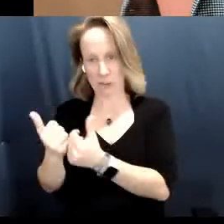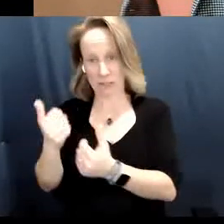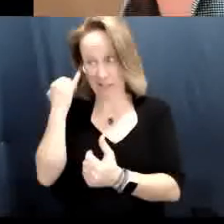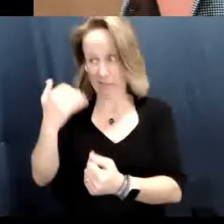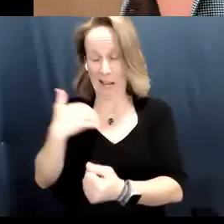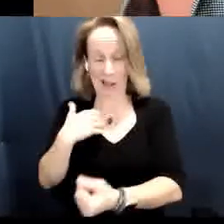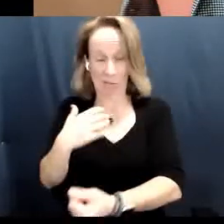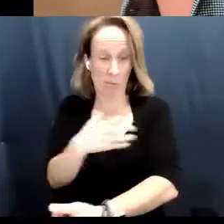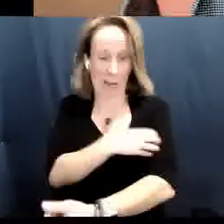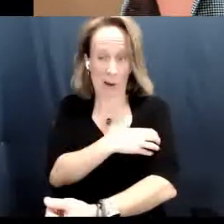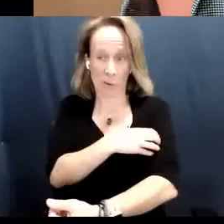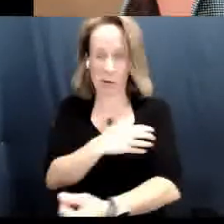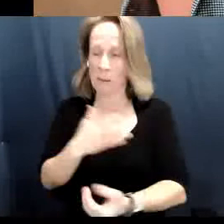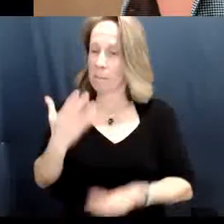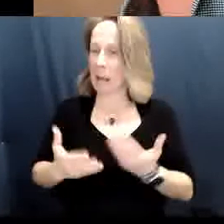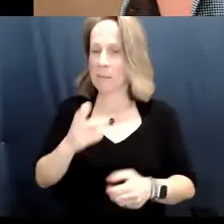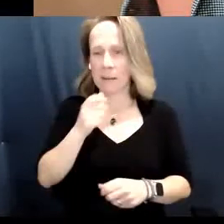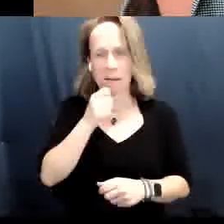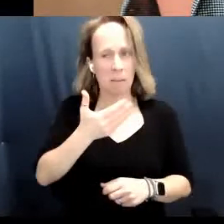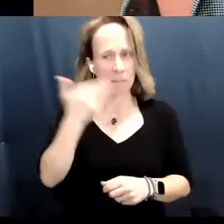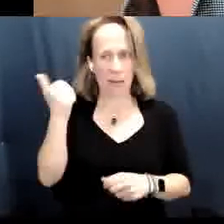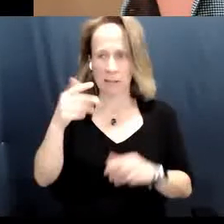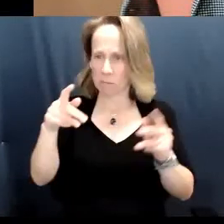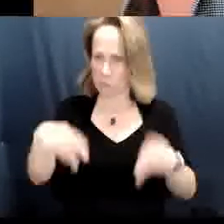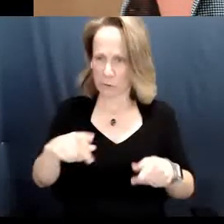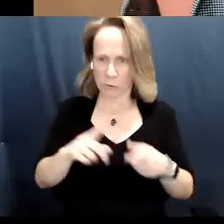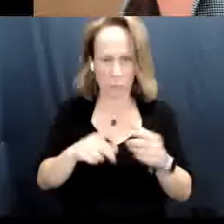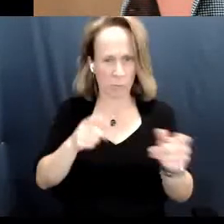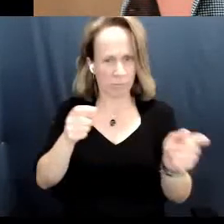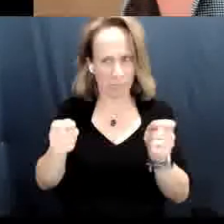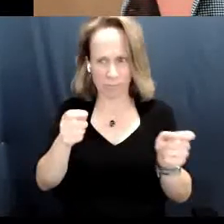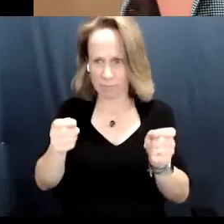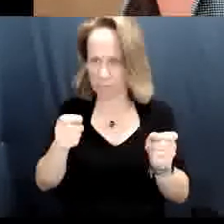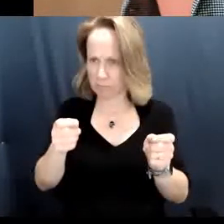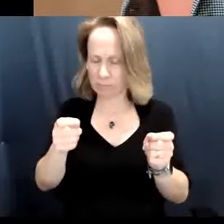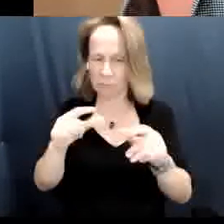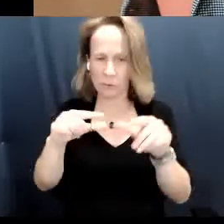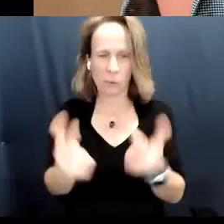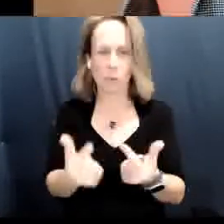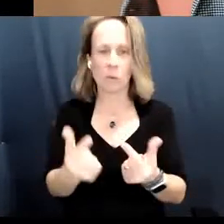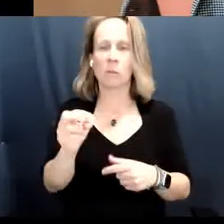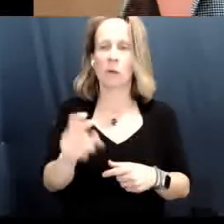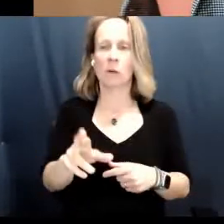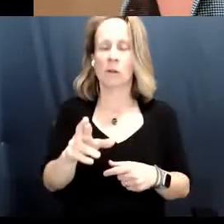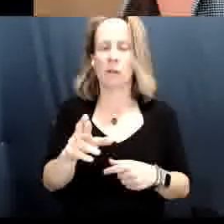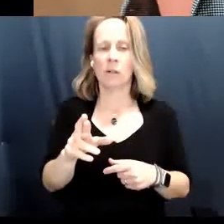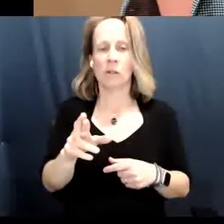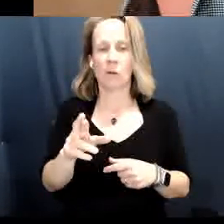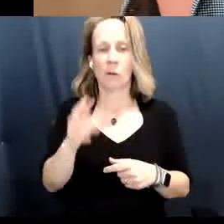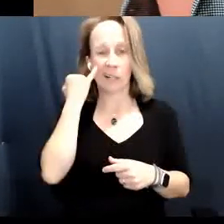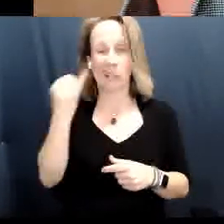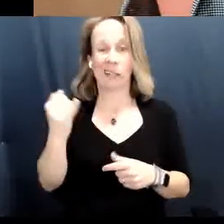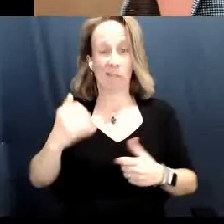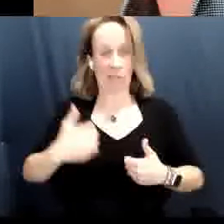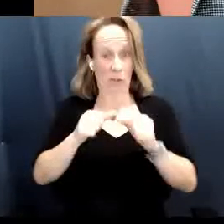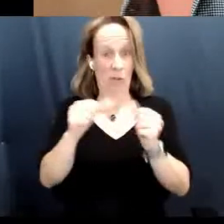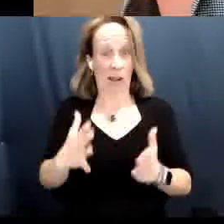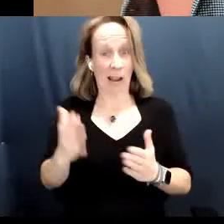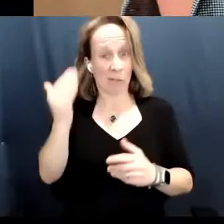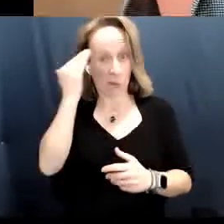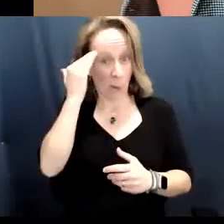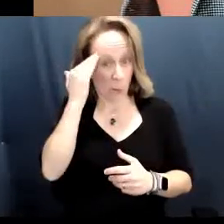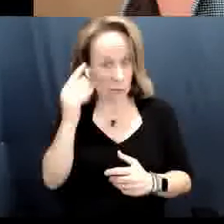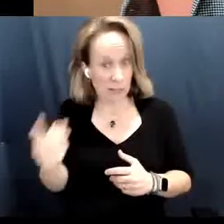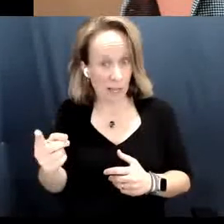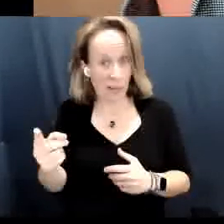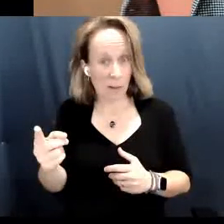they may not be the best person to facilitate the group. Or if a survivor knows them, the survivor should be offered a chance to